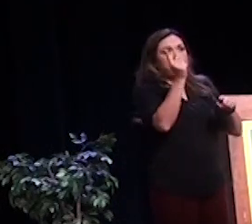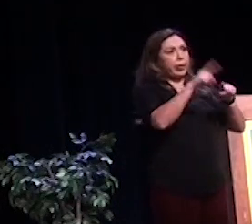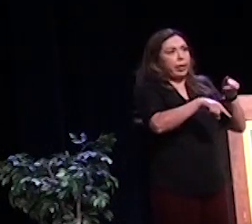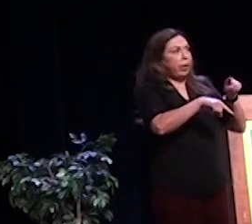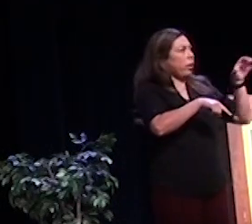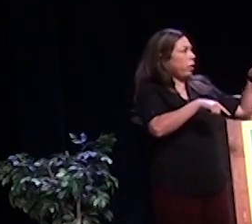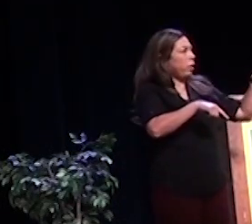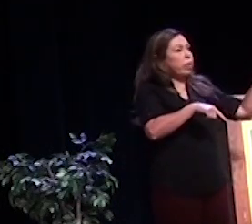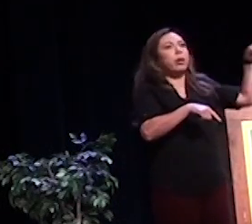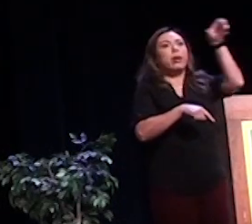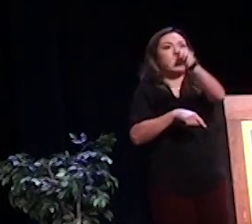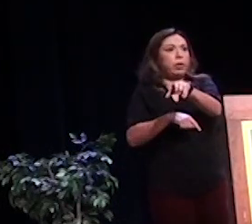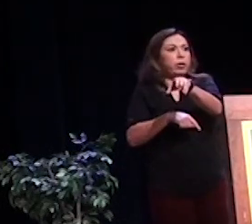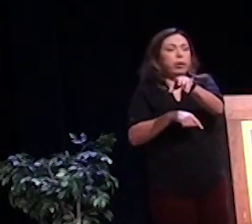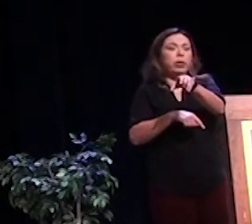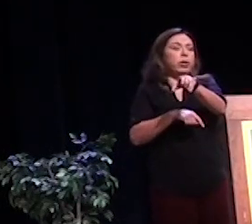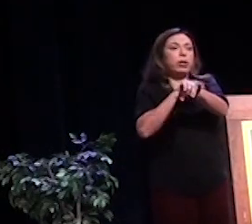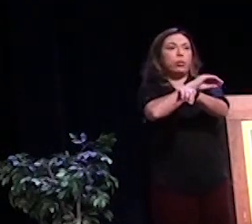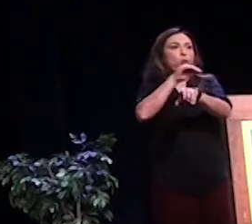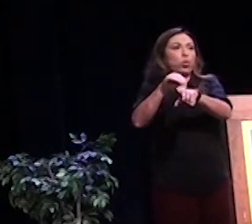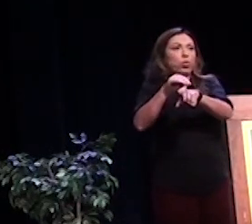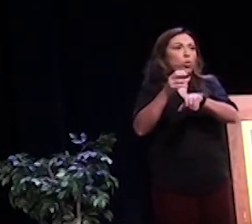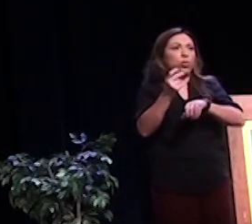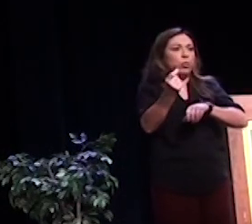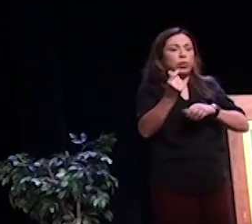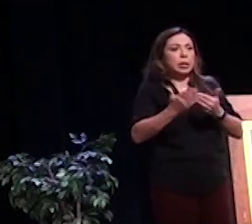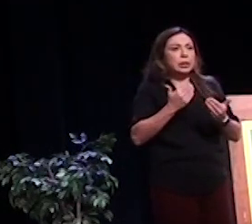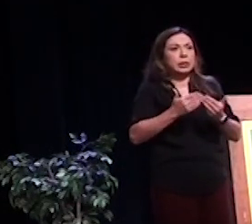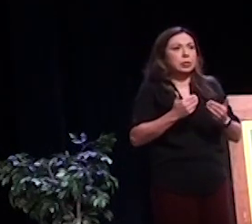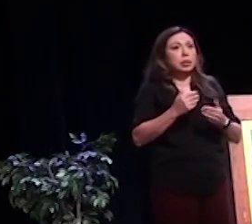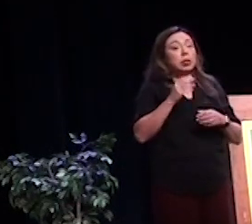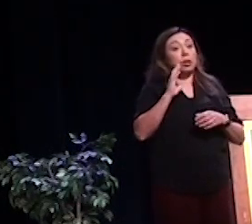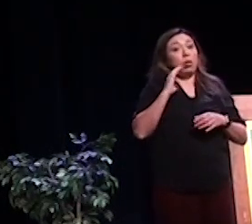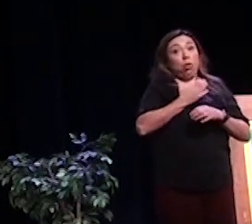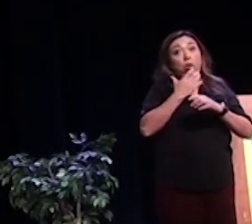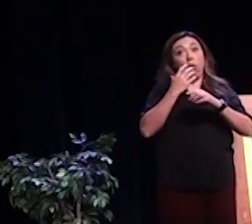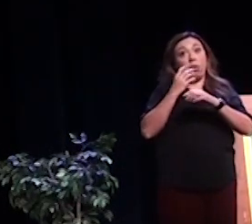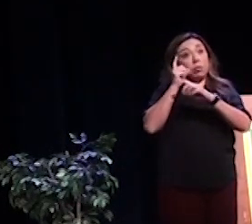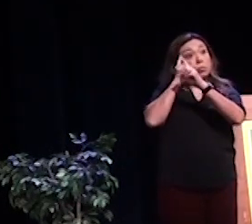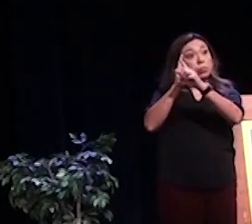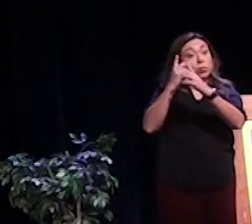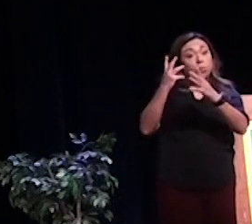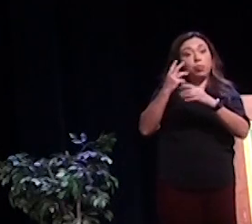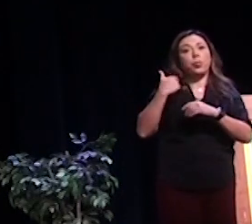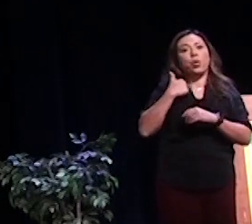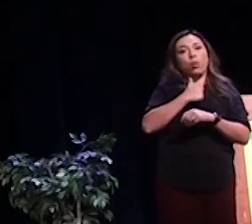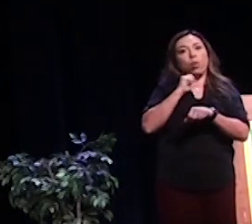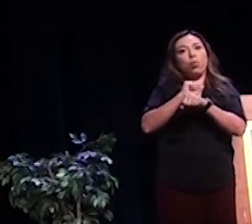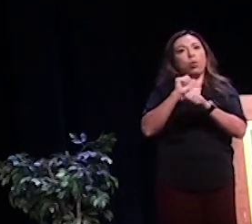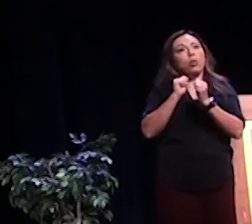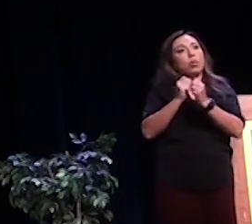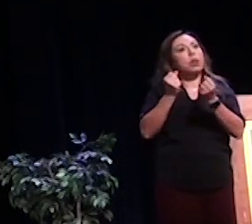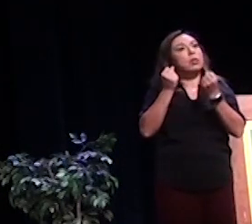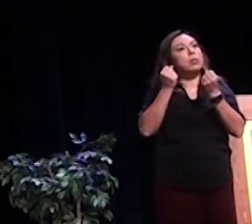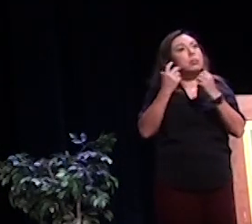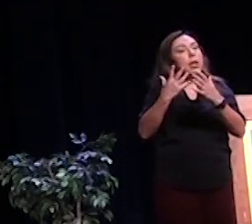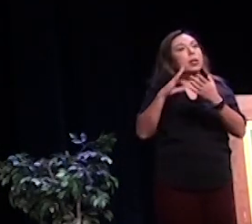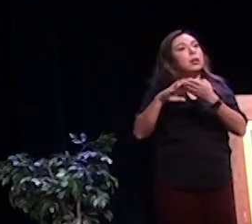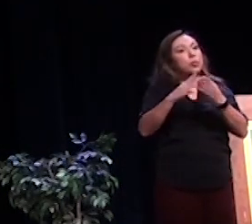and move. So in our mission, we work with a lot of communities that are at risk of